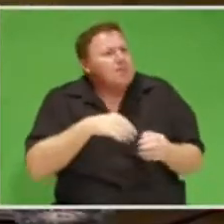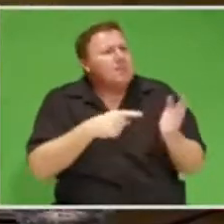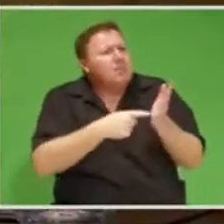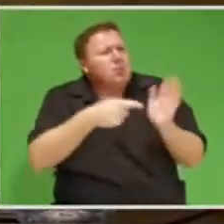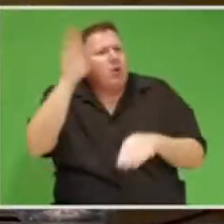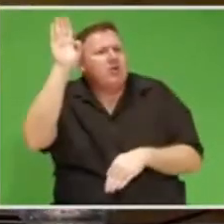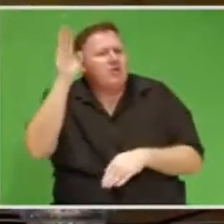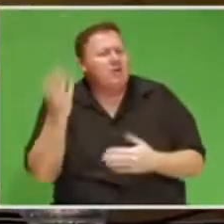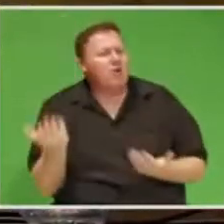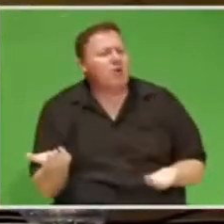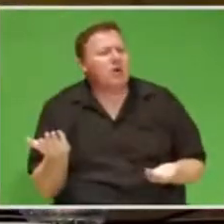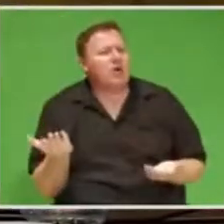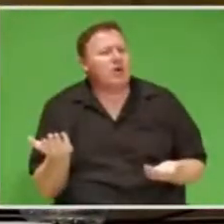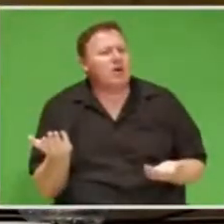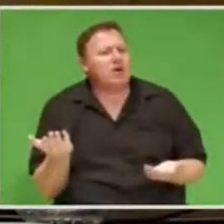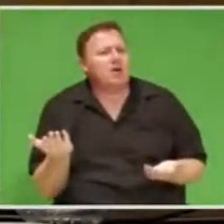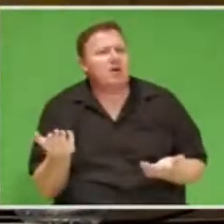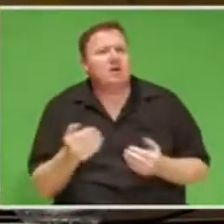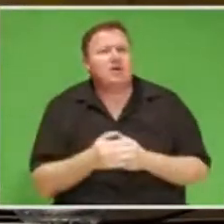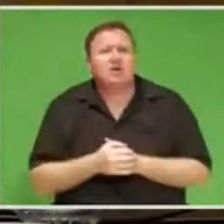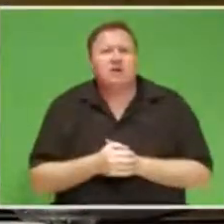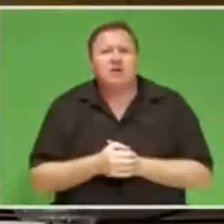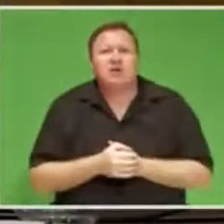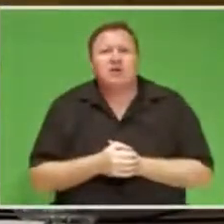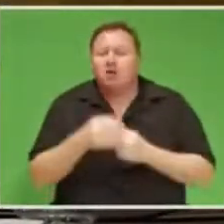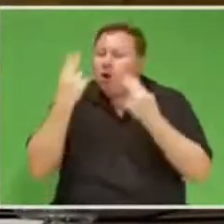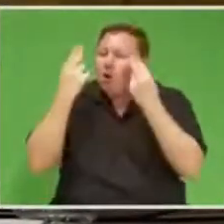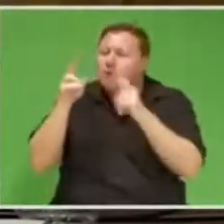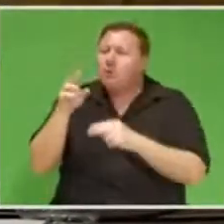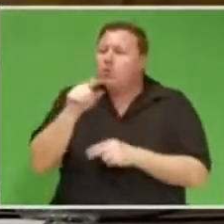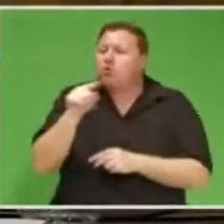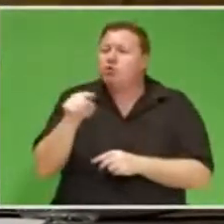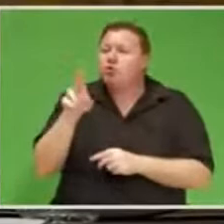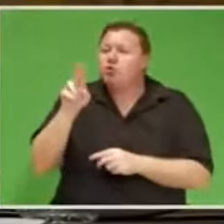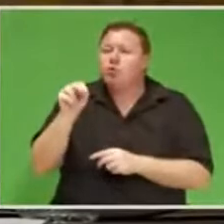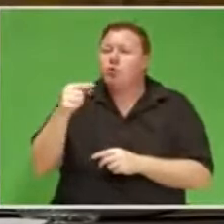Zungula. a point of order. Honorable Zungula.